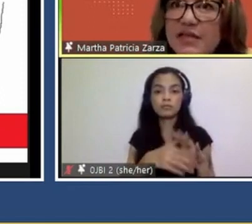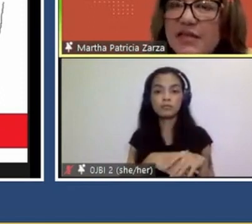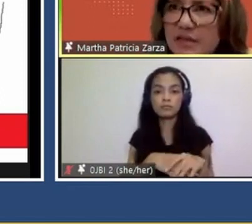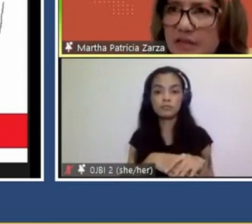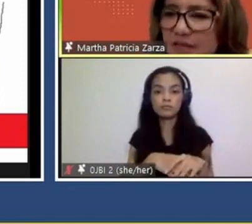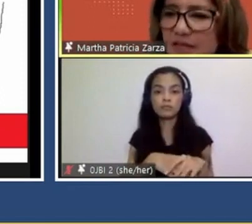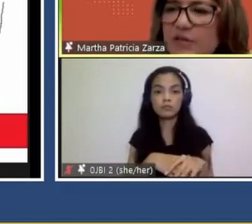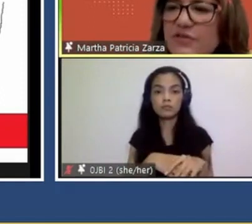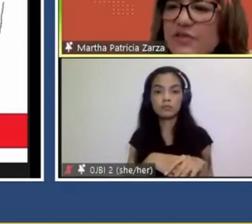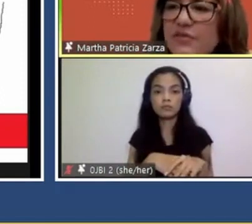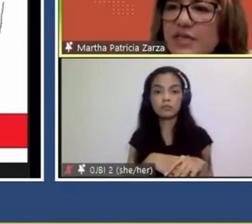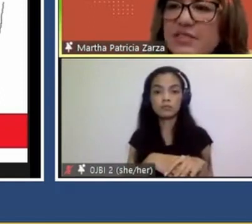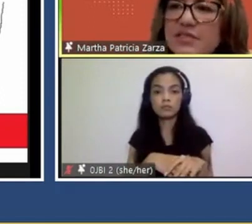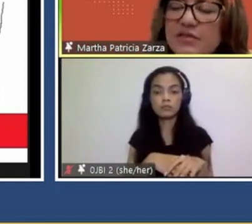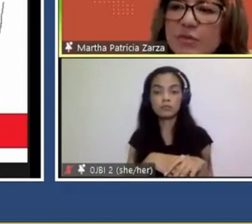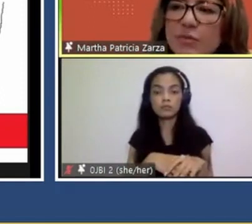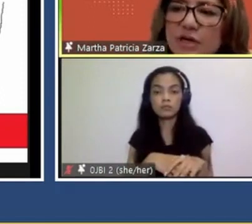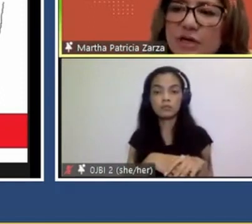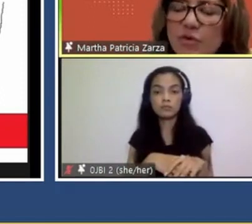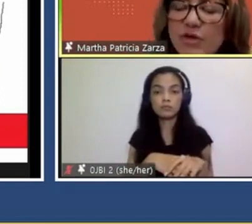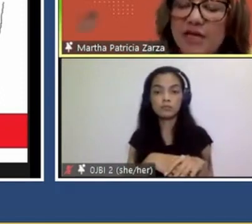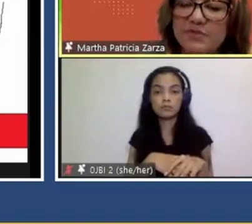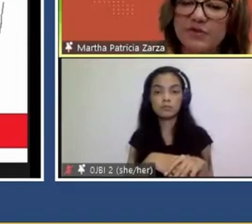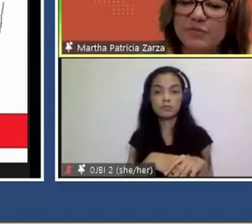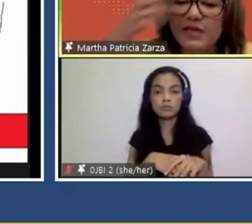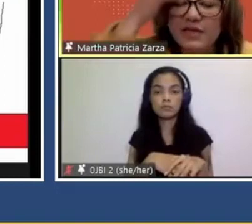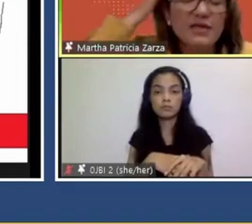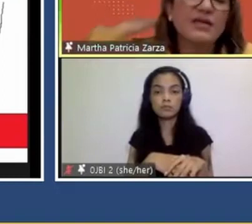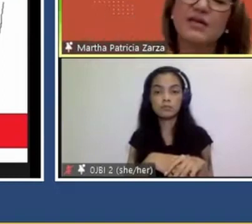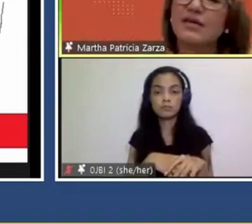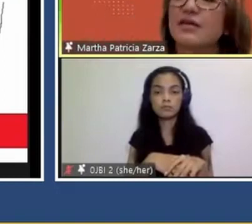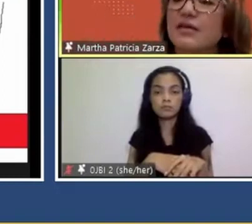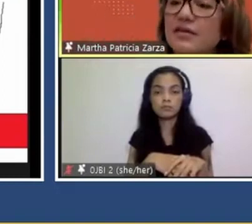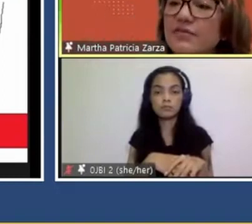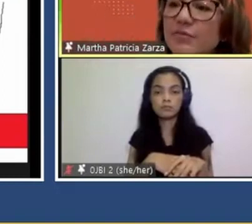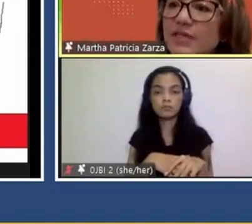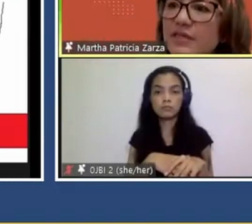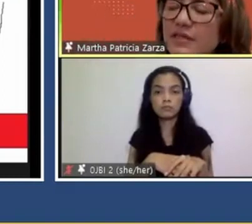that they did that because on the rainy season, the water came from the